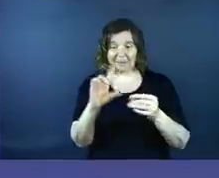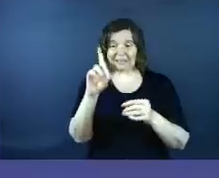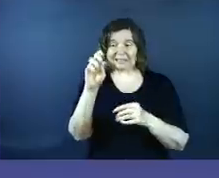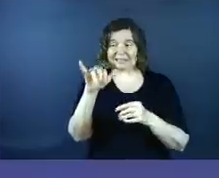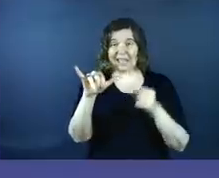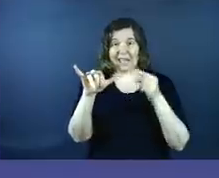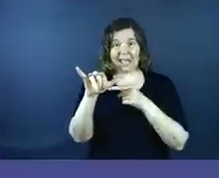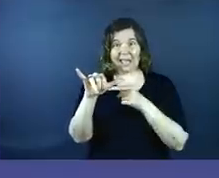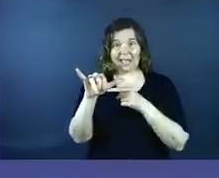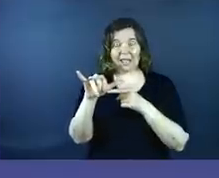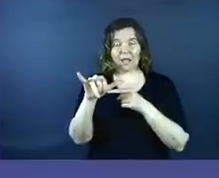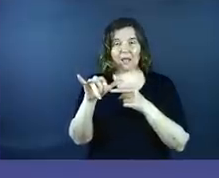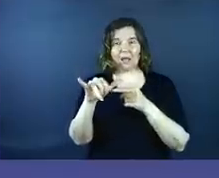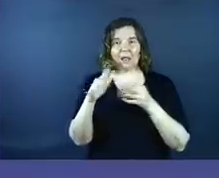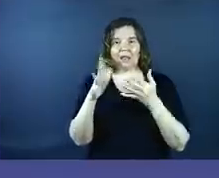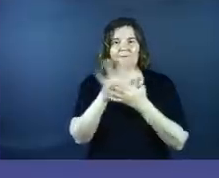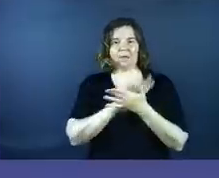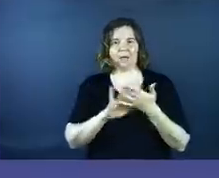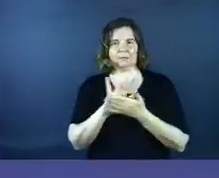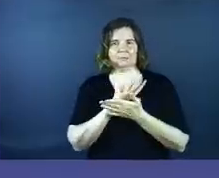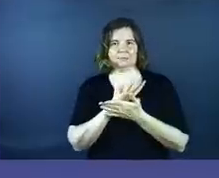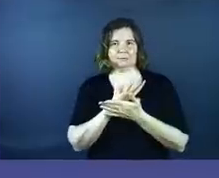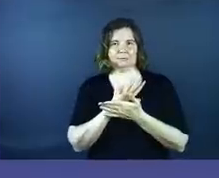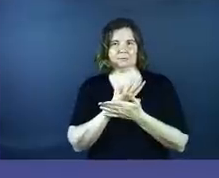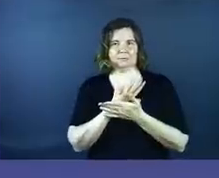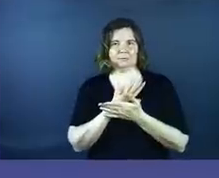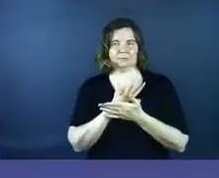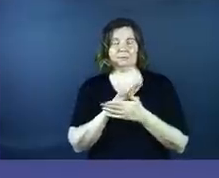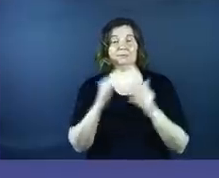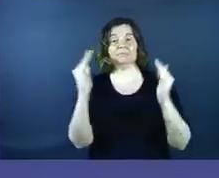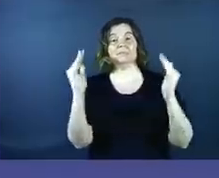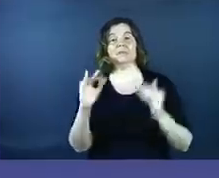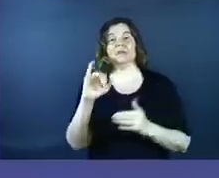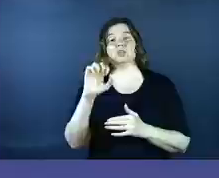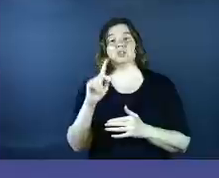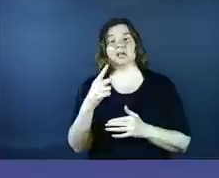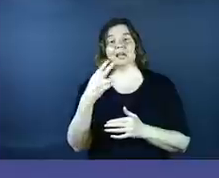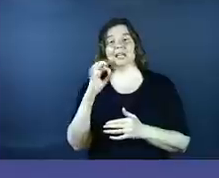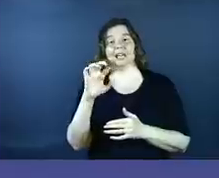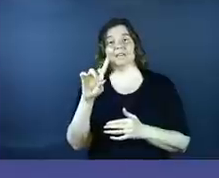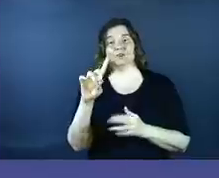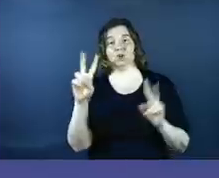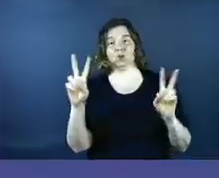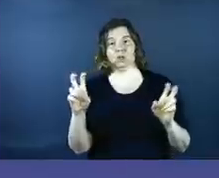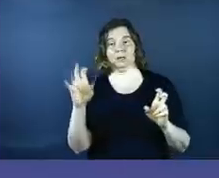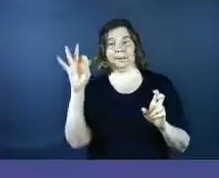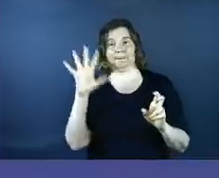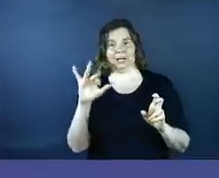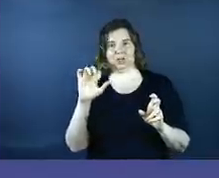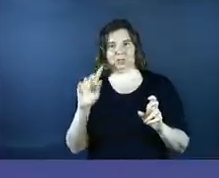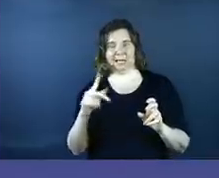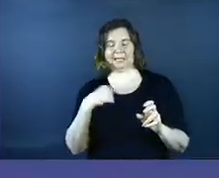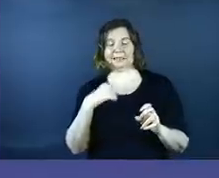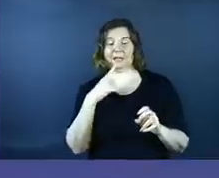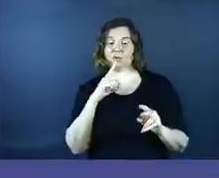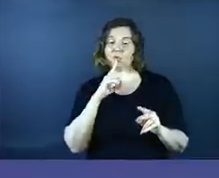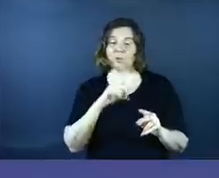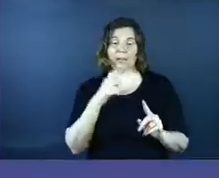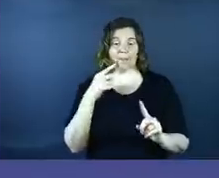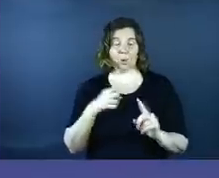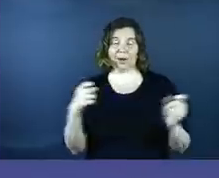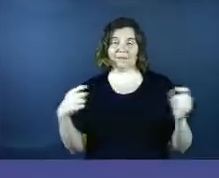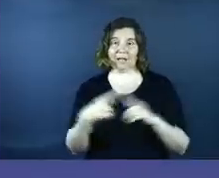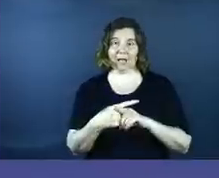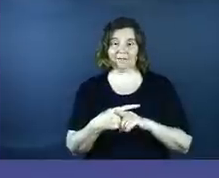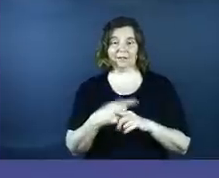Yom again in Genesis. I'll jump to Jack Hayford. Pastor Jack Hayford said, there is a very real point of